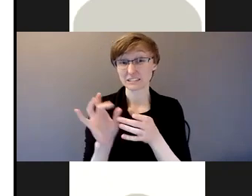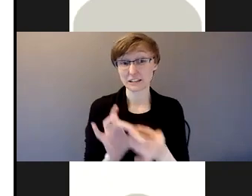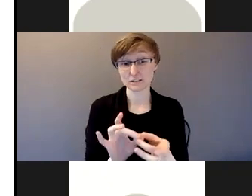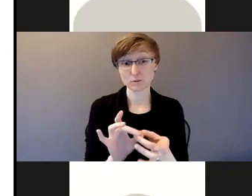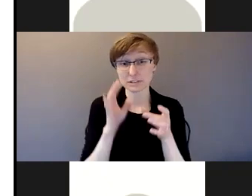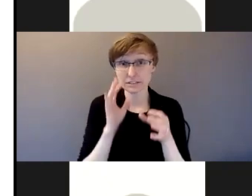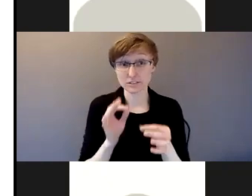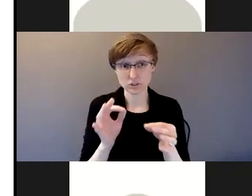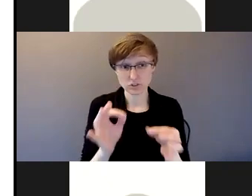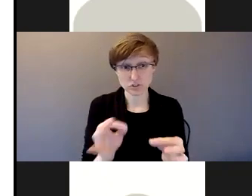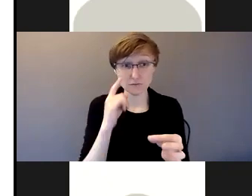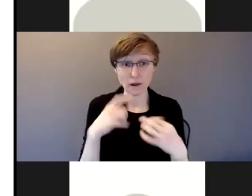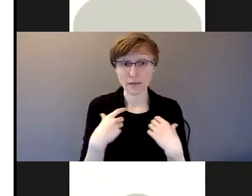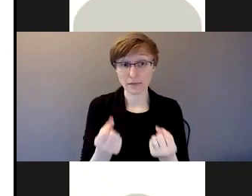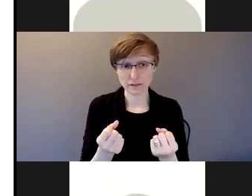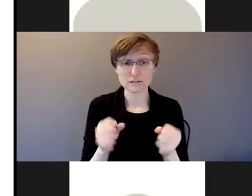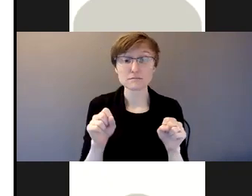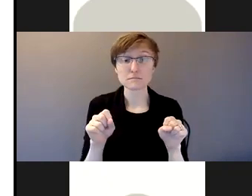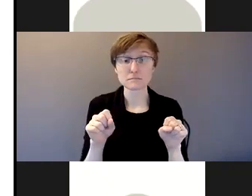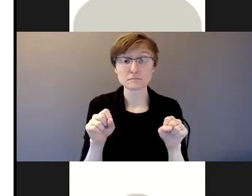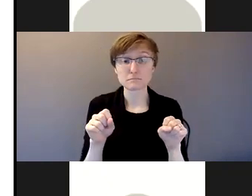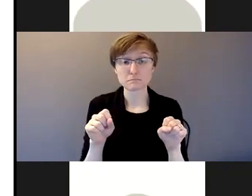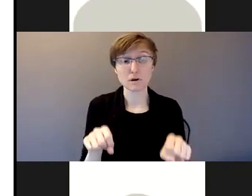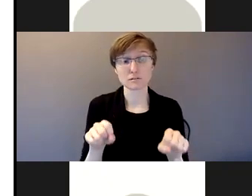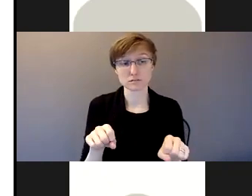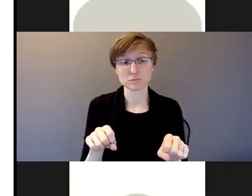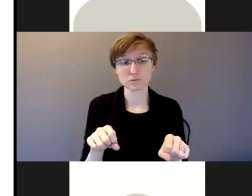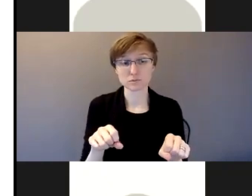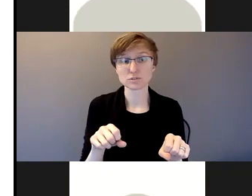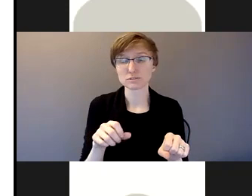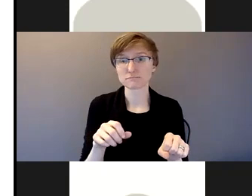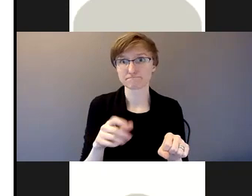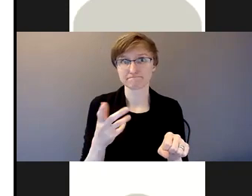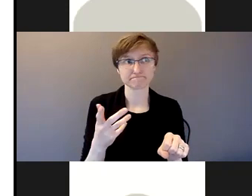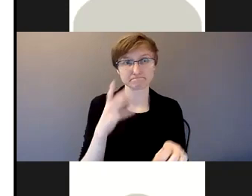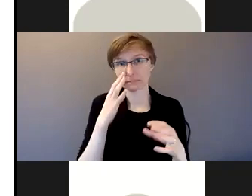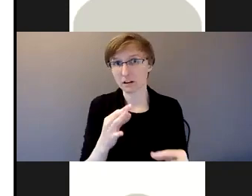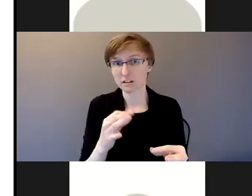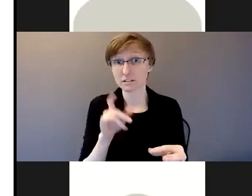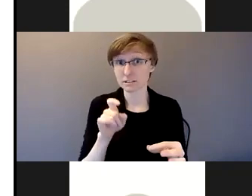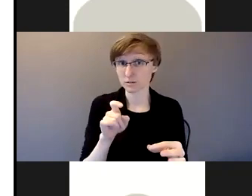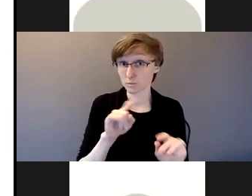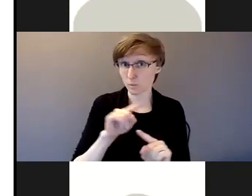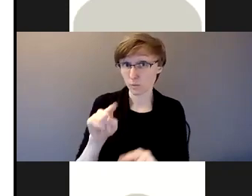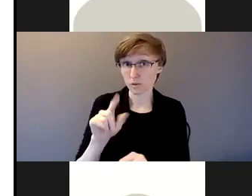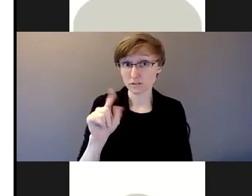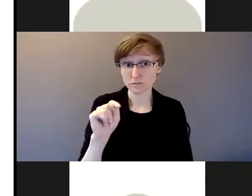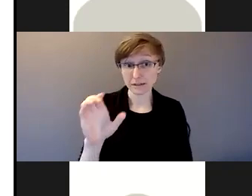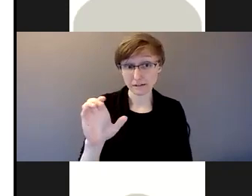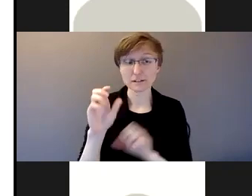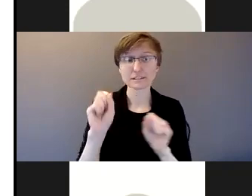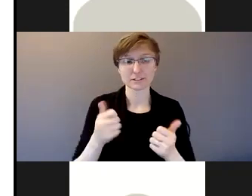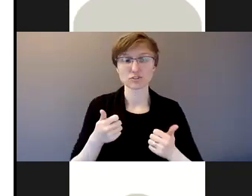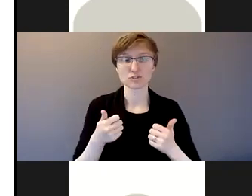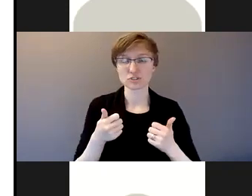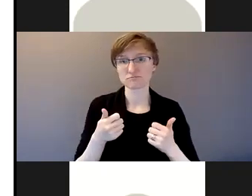the Healthcare Consent Act. For instance, a decision whether or not to go to long-term care can be challenged at the Consent Capacity Board if it's felt it's